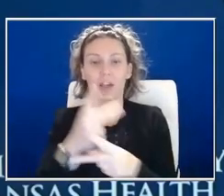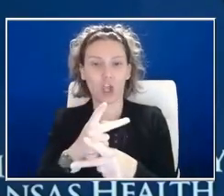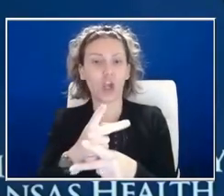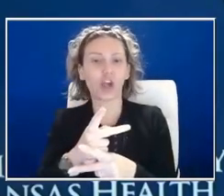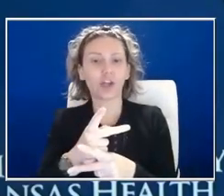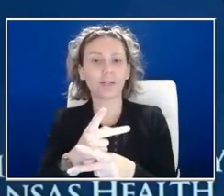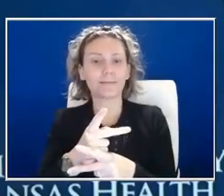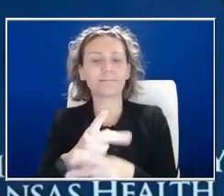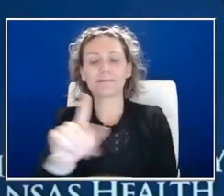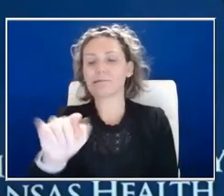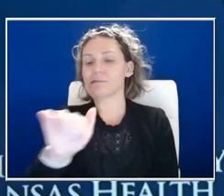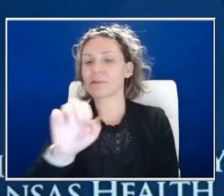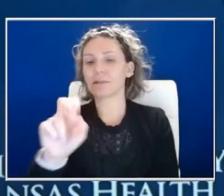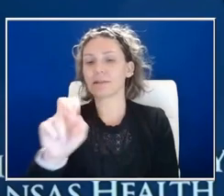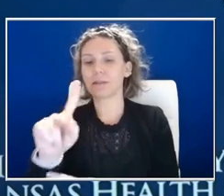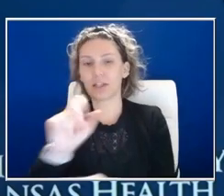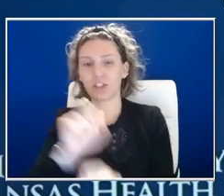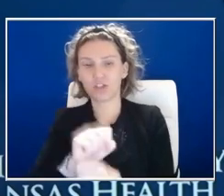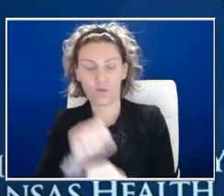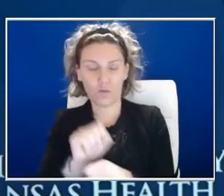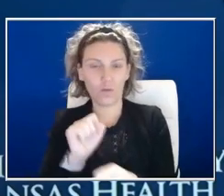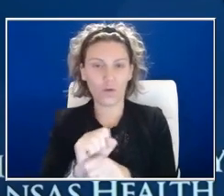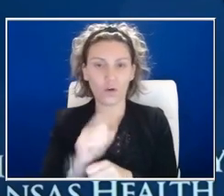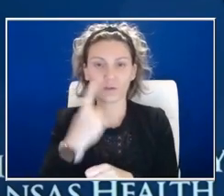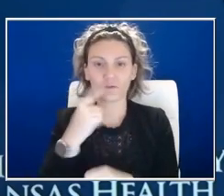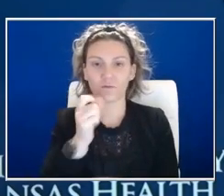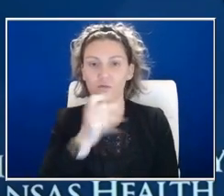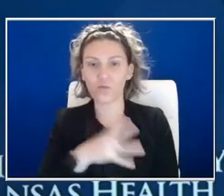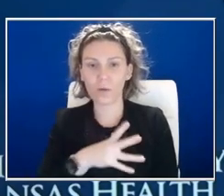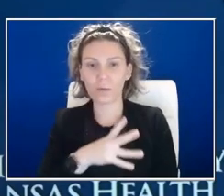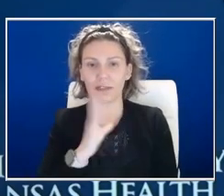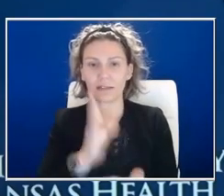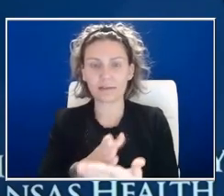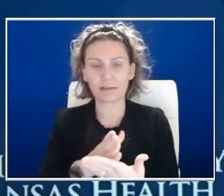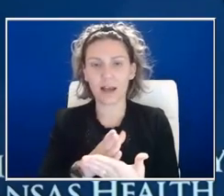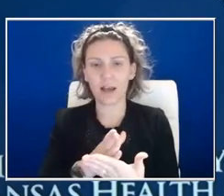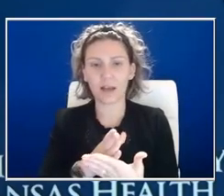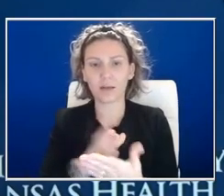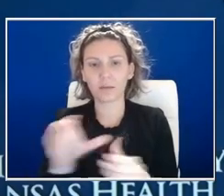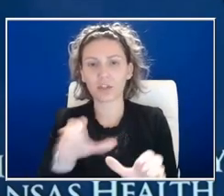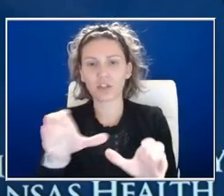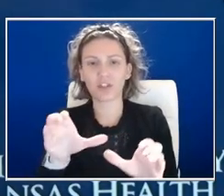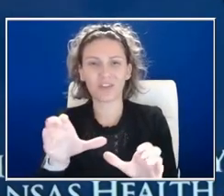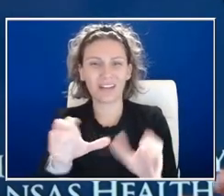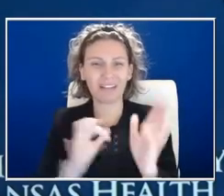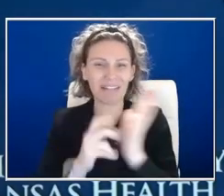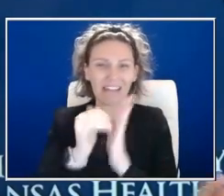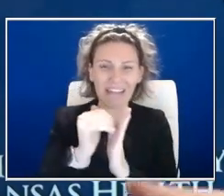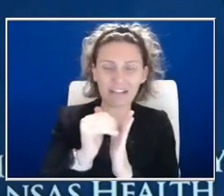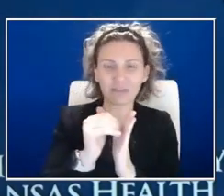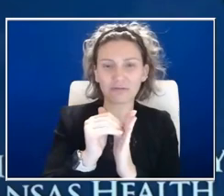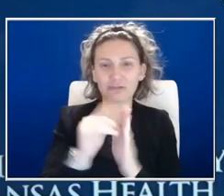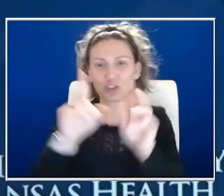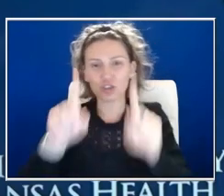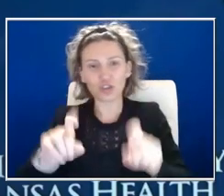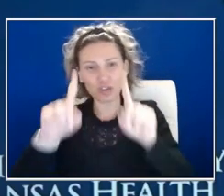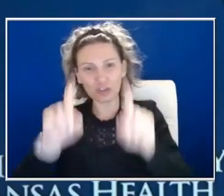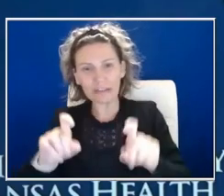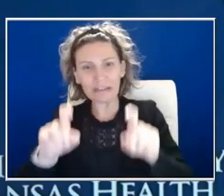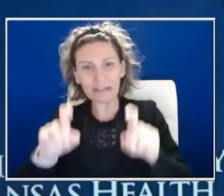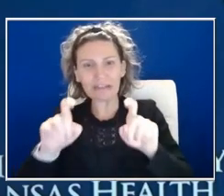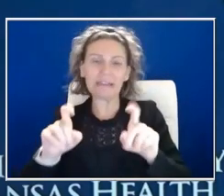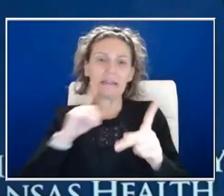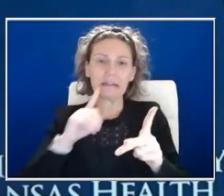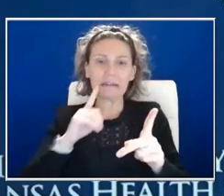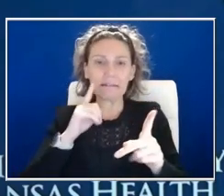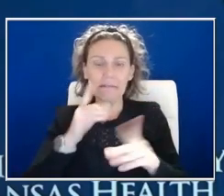for our women, we oftentimes stop doing cervical cancer screening at age 65 because the incidence of new cervical cancer after 65